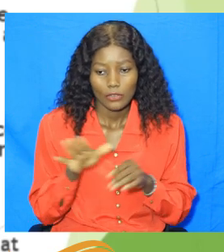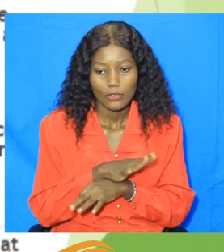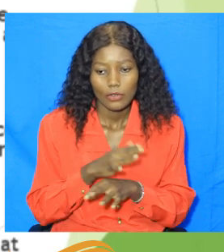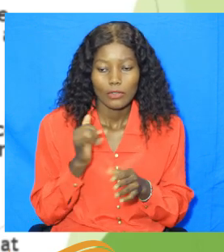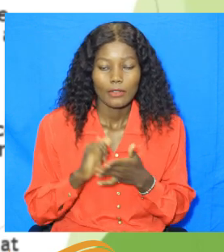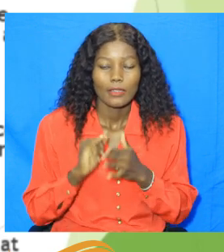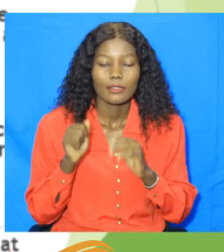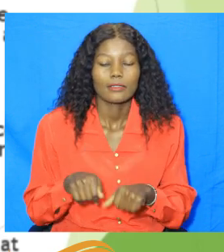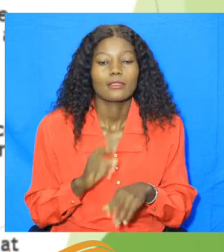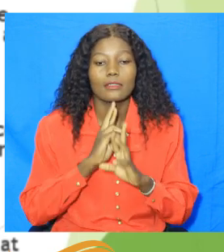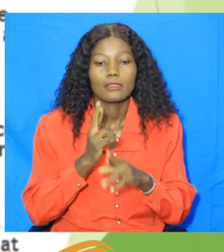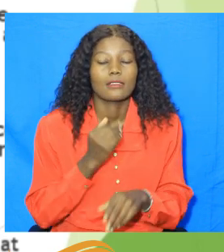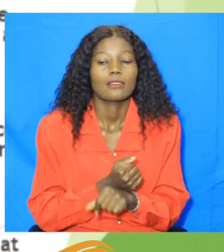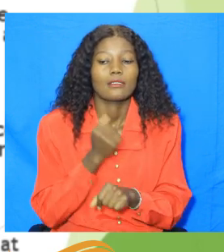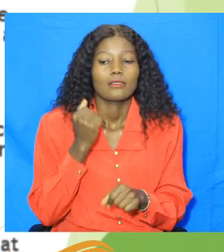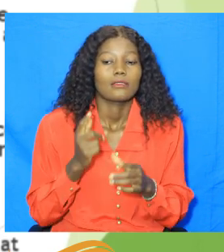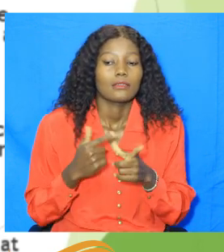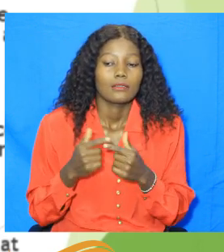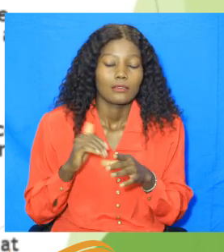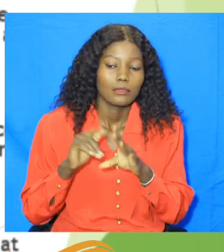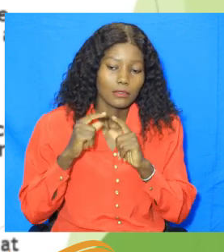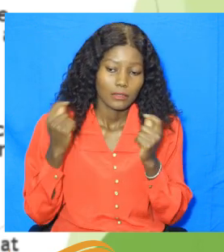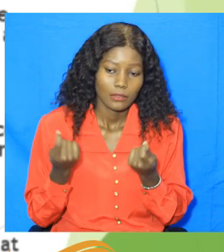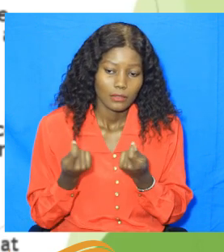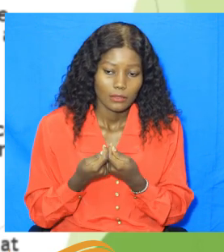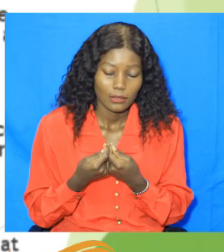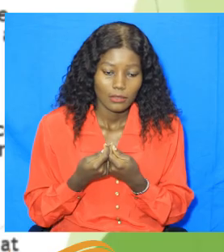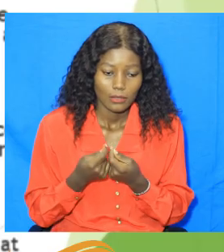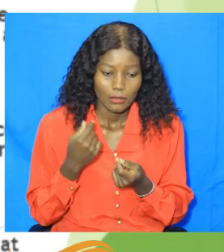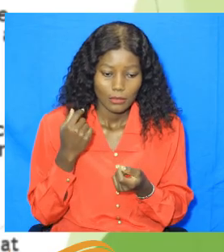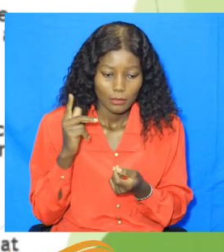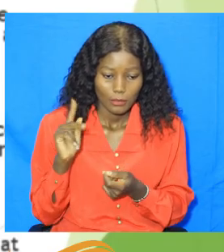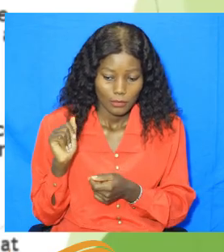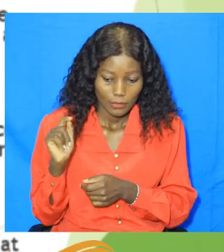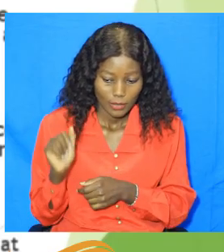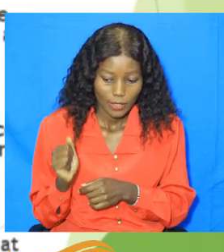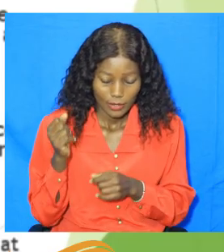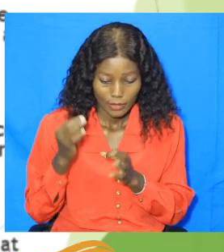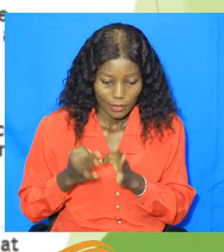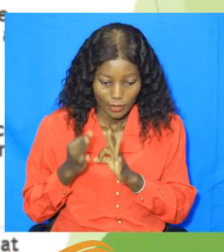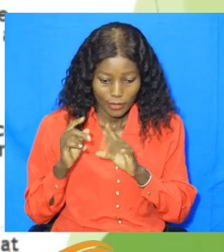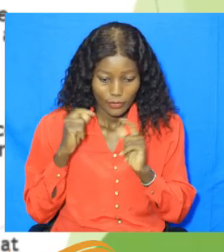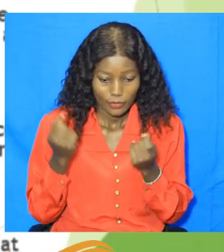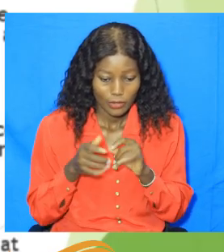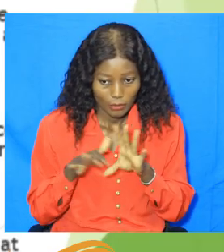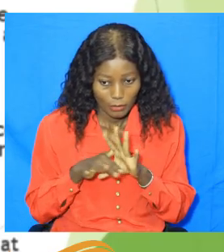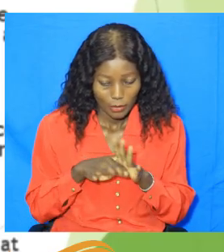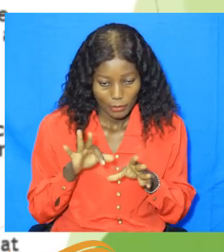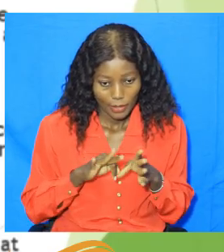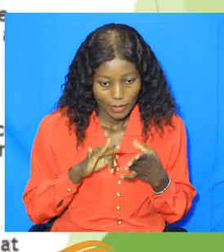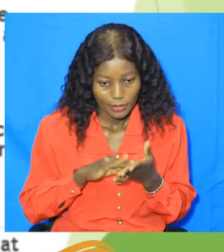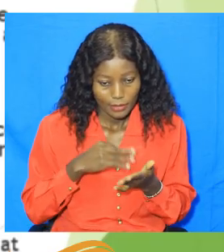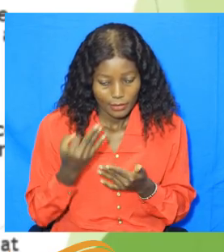a foul. And in team kata, failing, if the team members fail to do